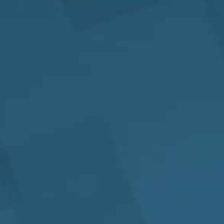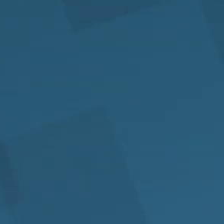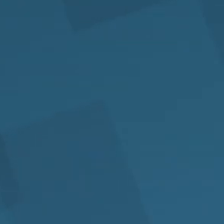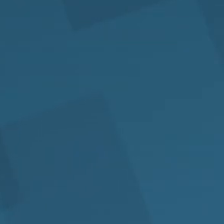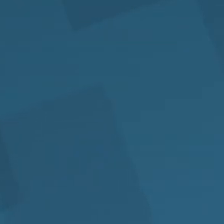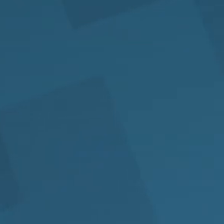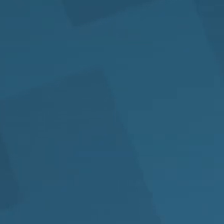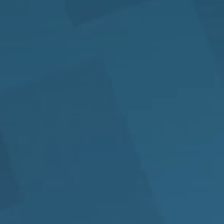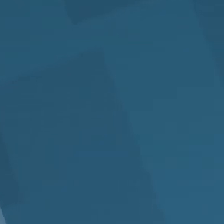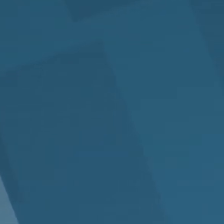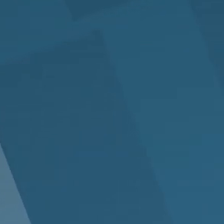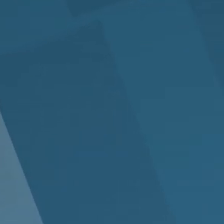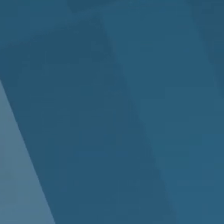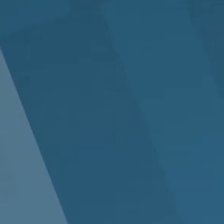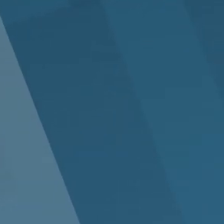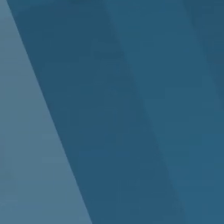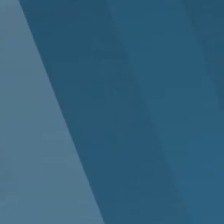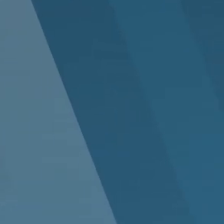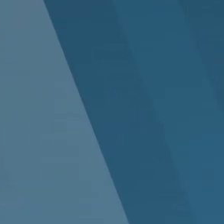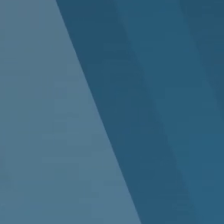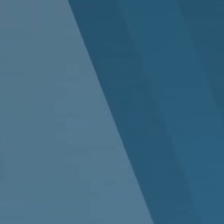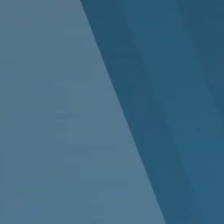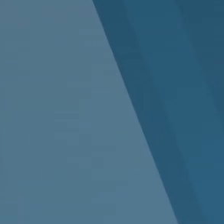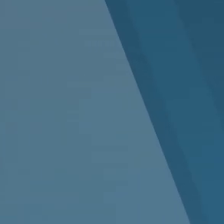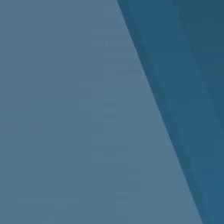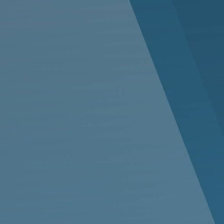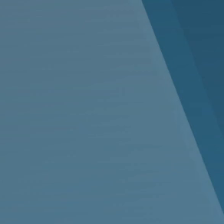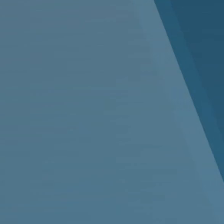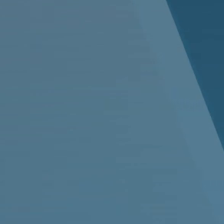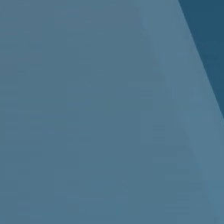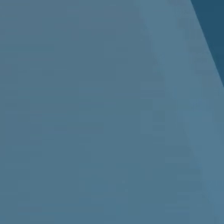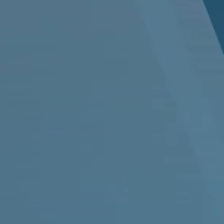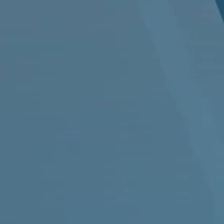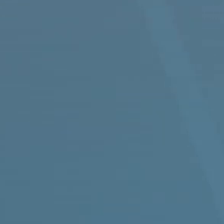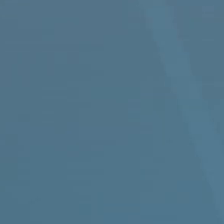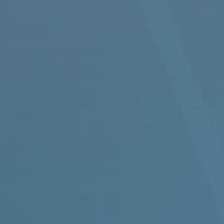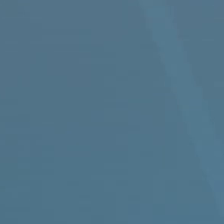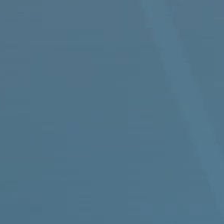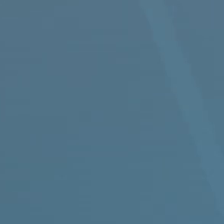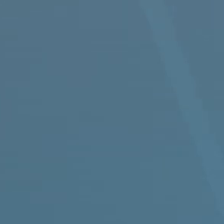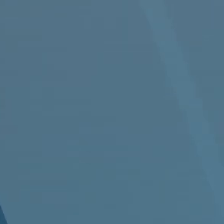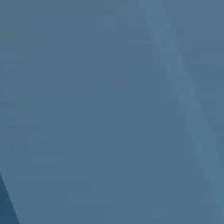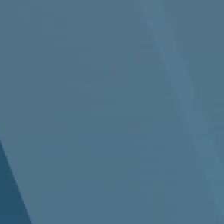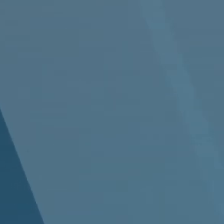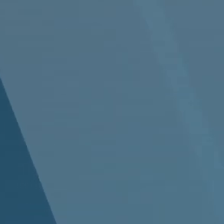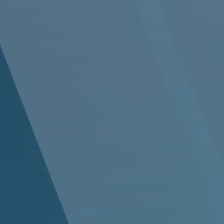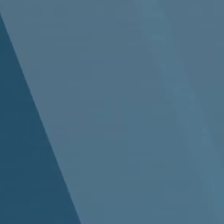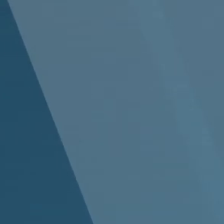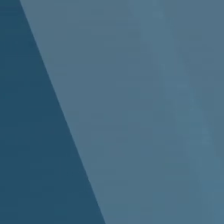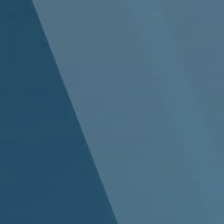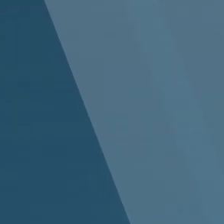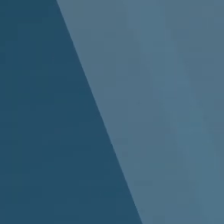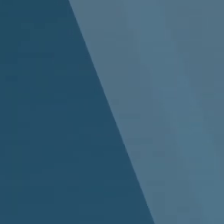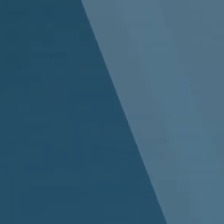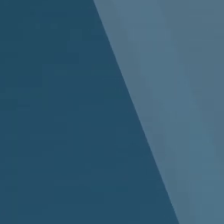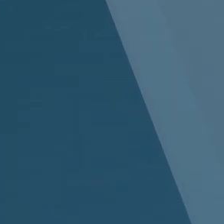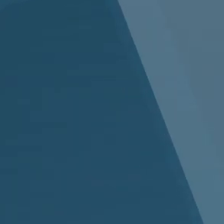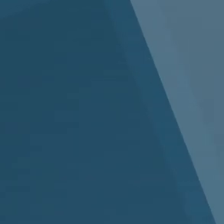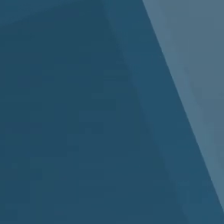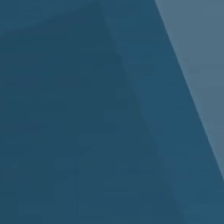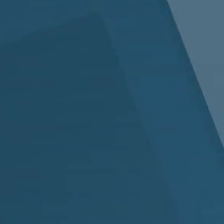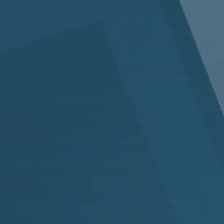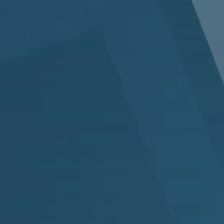Stone Oak Senior Living Facility, within the last 2 weeks. So again, these are loved ones, family members, friends,